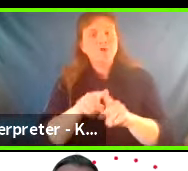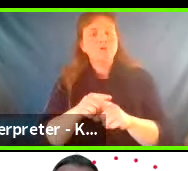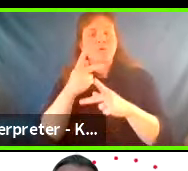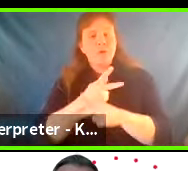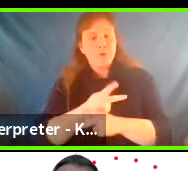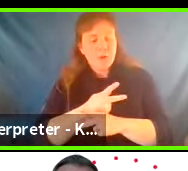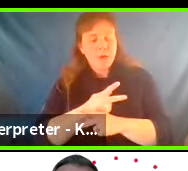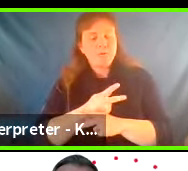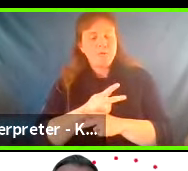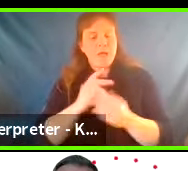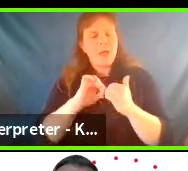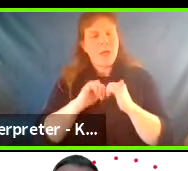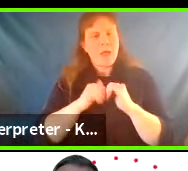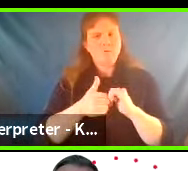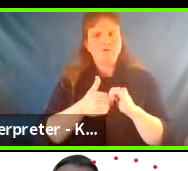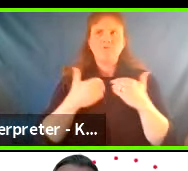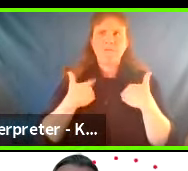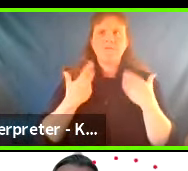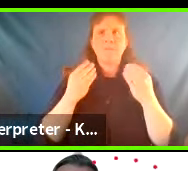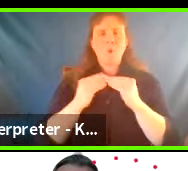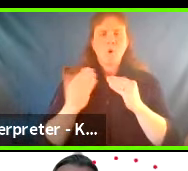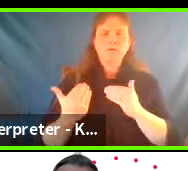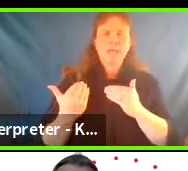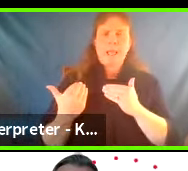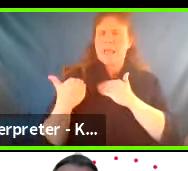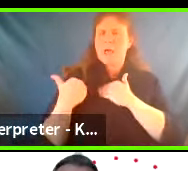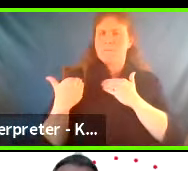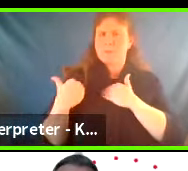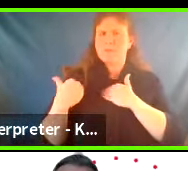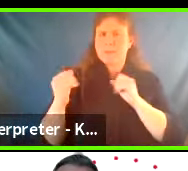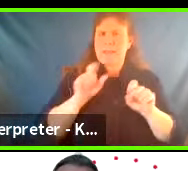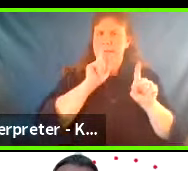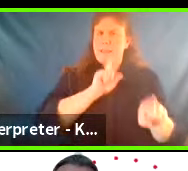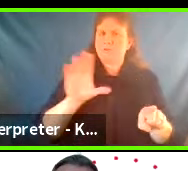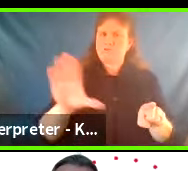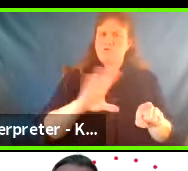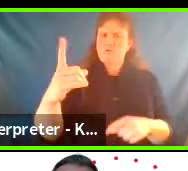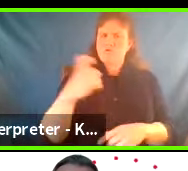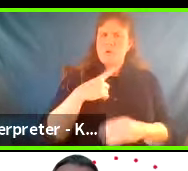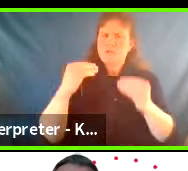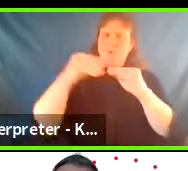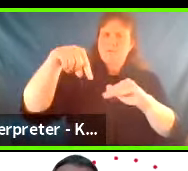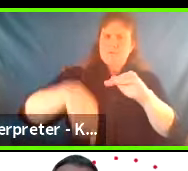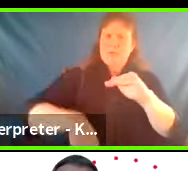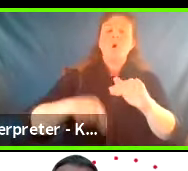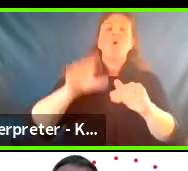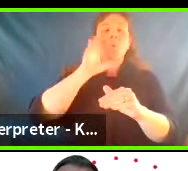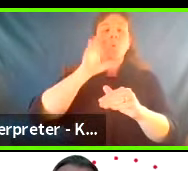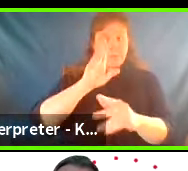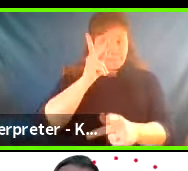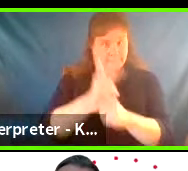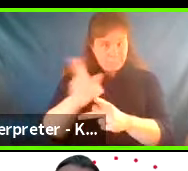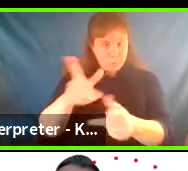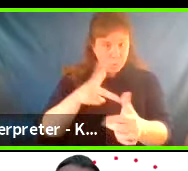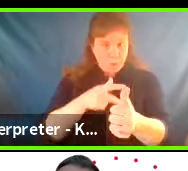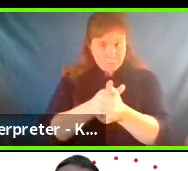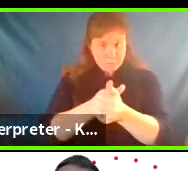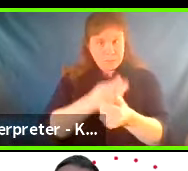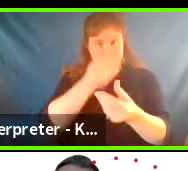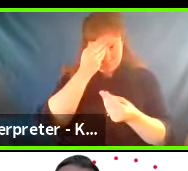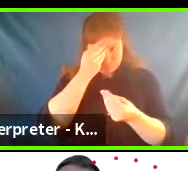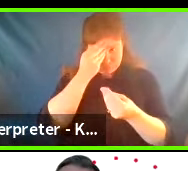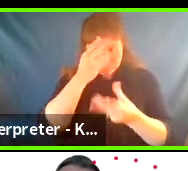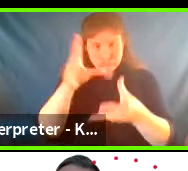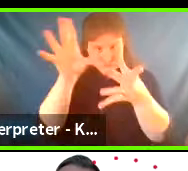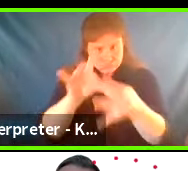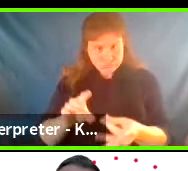have some accountability to your very questions. So all excellent questions, and we will keep you updated, but also part of again, to be